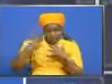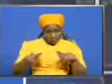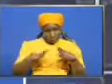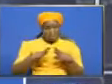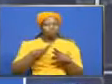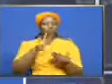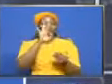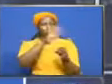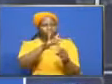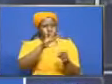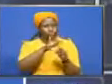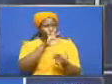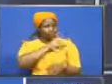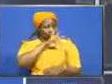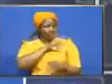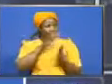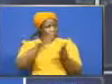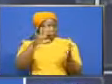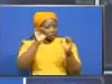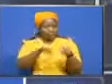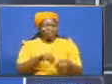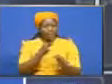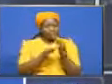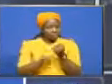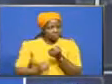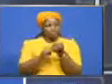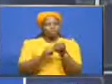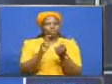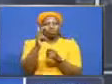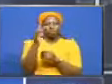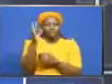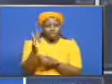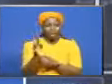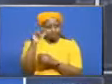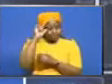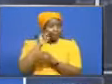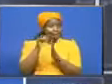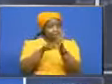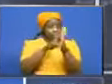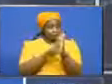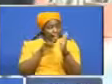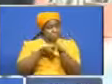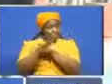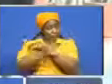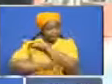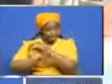that if adopted, the elusive two-thirds gender requirement in the country will be addressed.